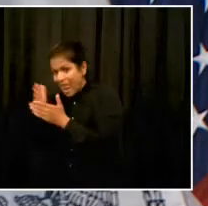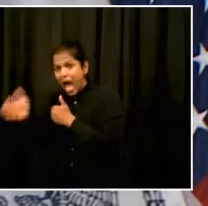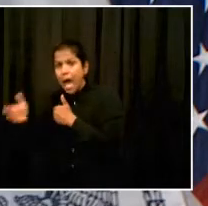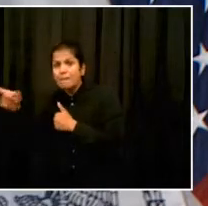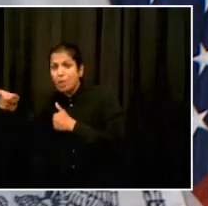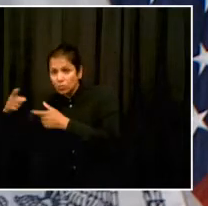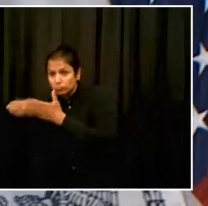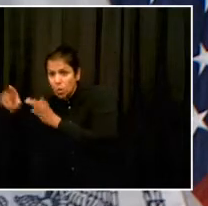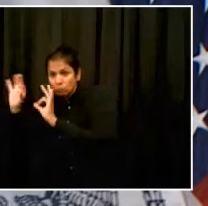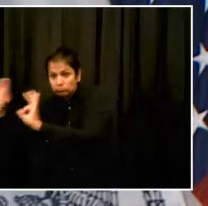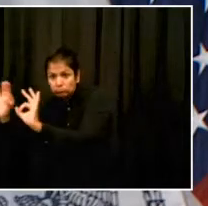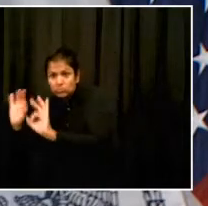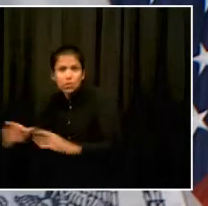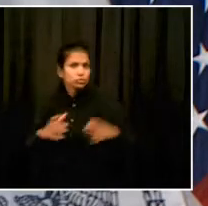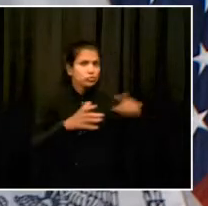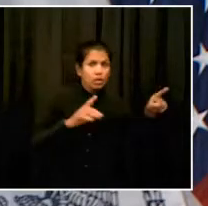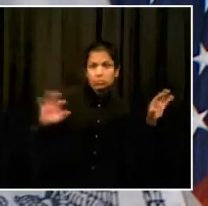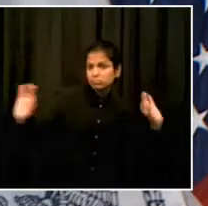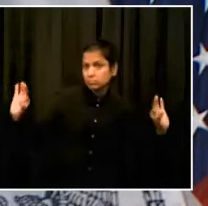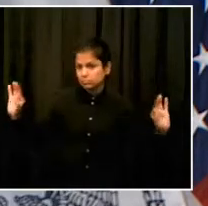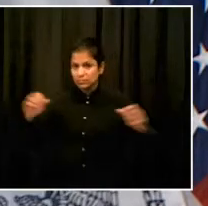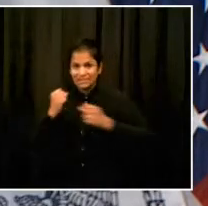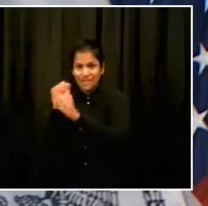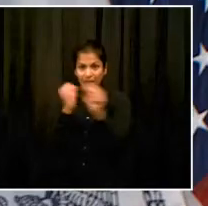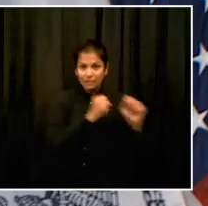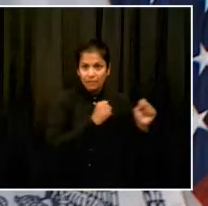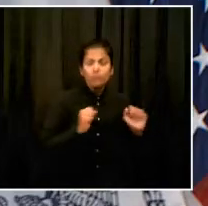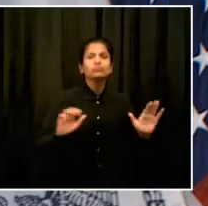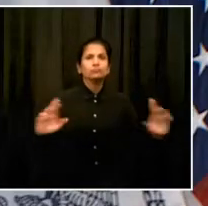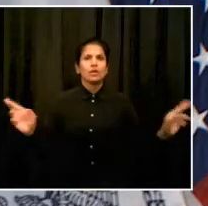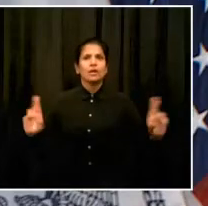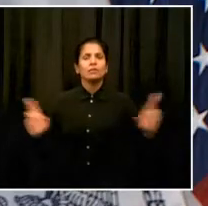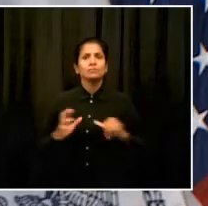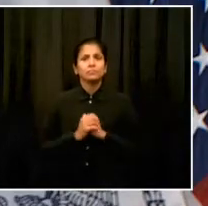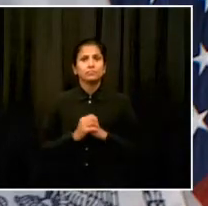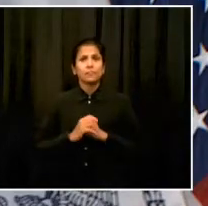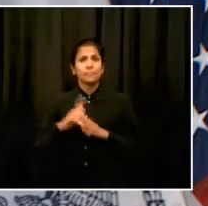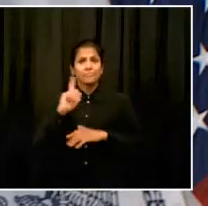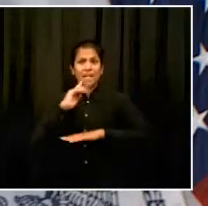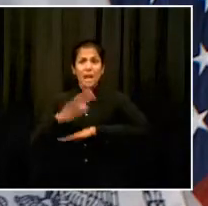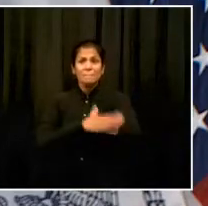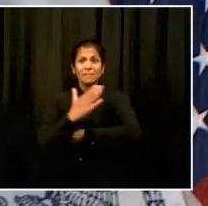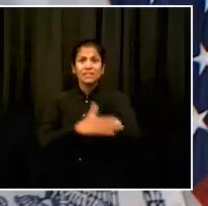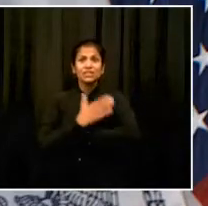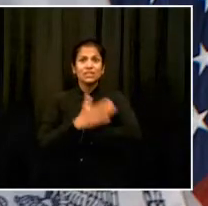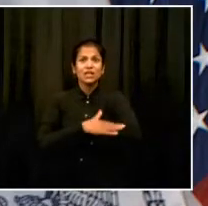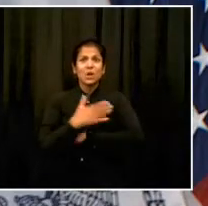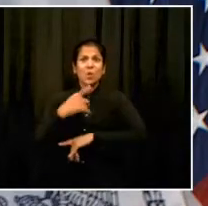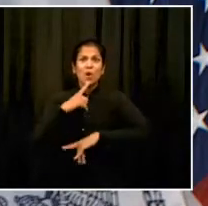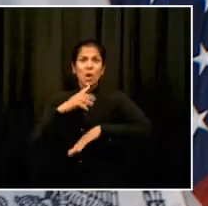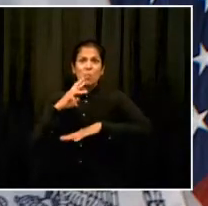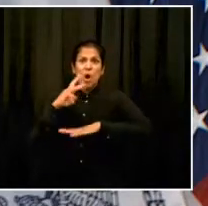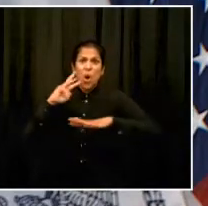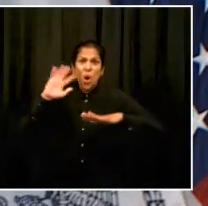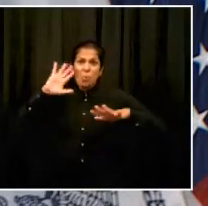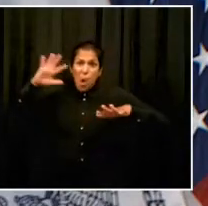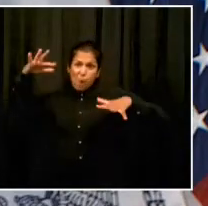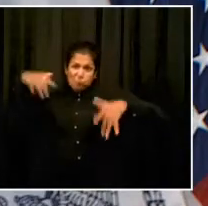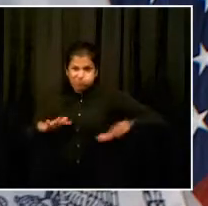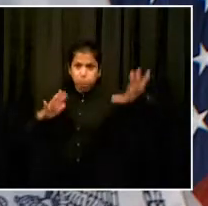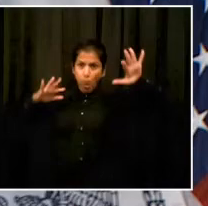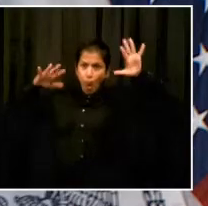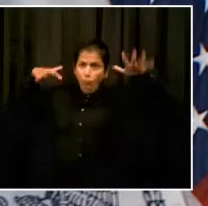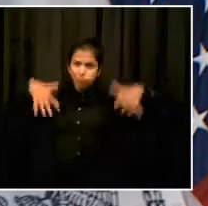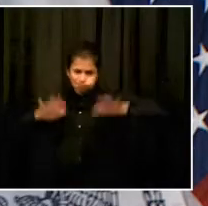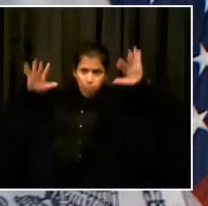waves and all. Listen, don't even think about going in the water. The beaches are closed for a reason. It's very dangerous in the water during this kind of condition.